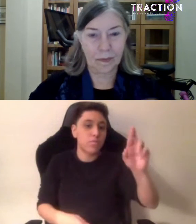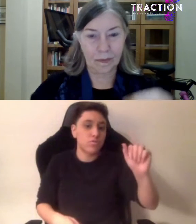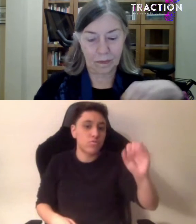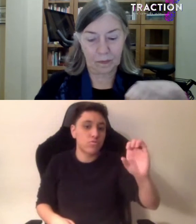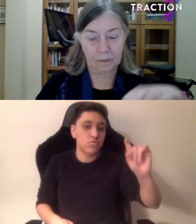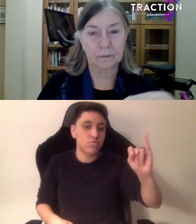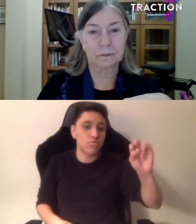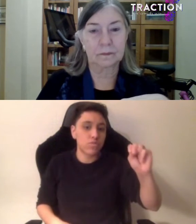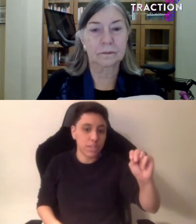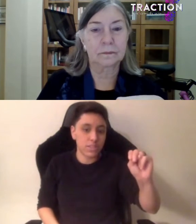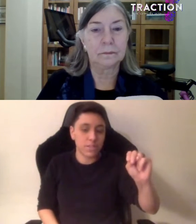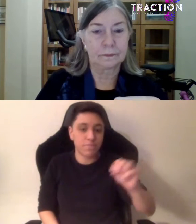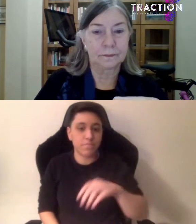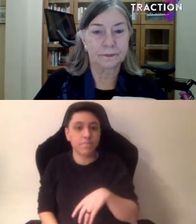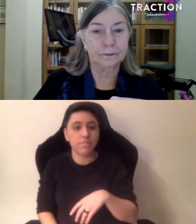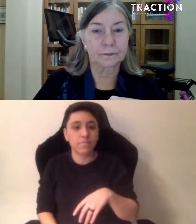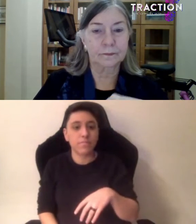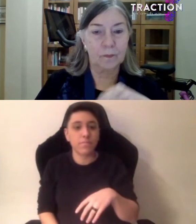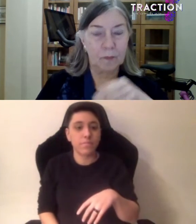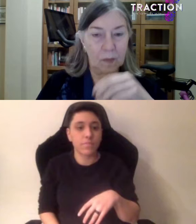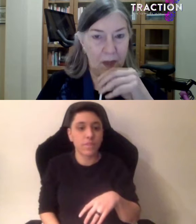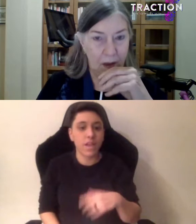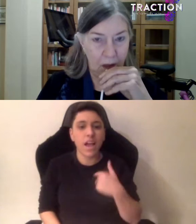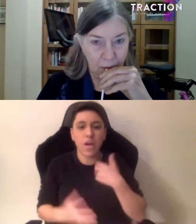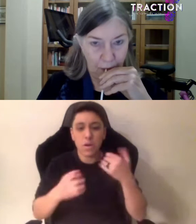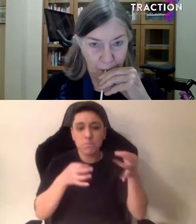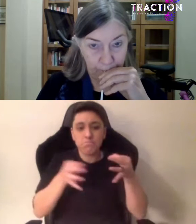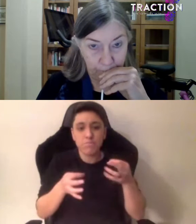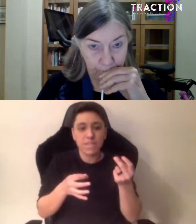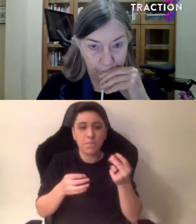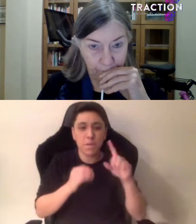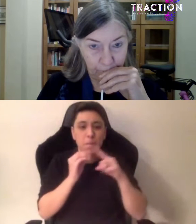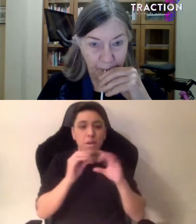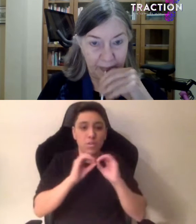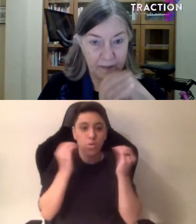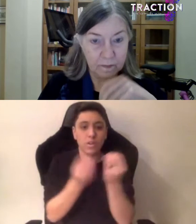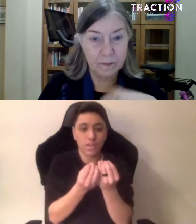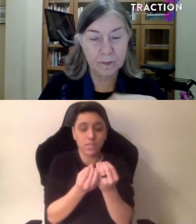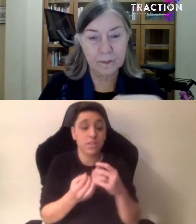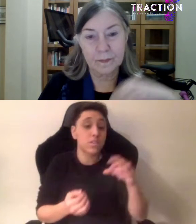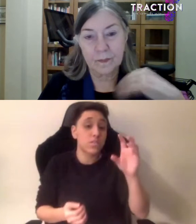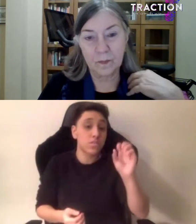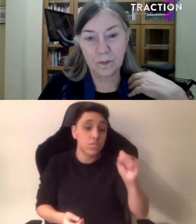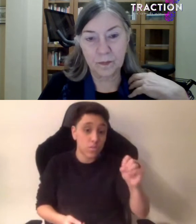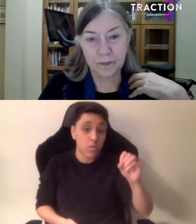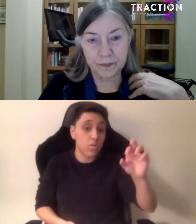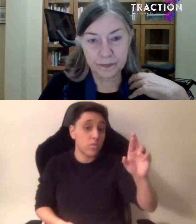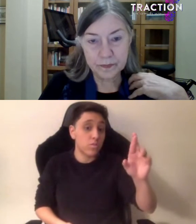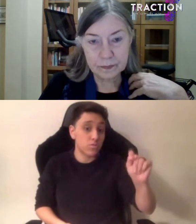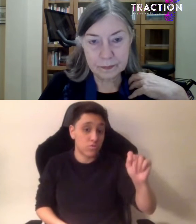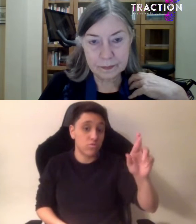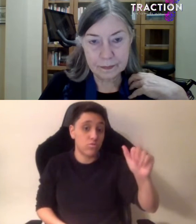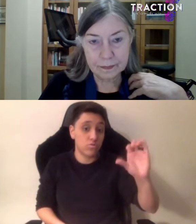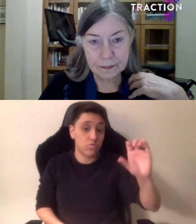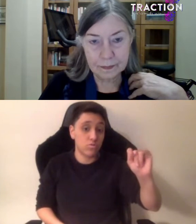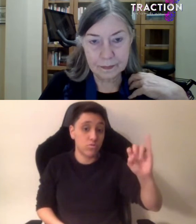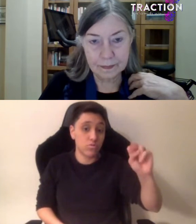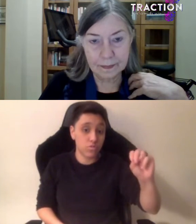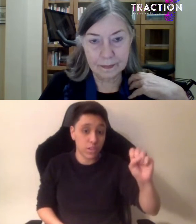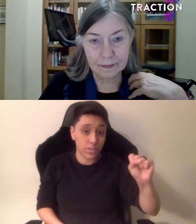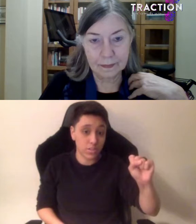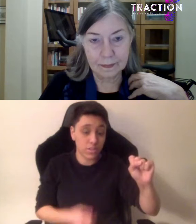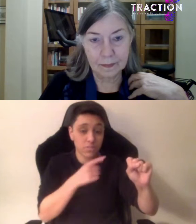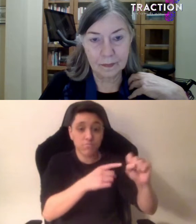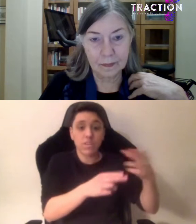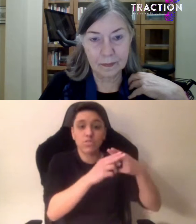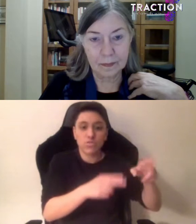we get started, just so you'll know who's coming at you and who's behind this. So Traction is short for Trans Community Action.